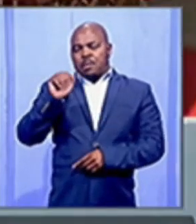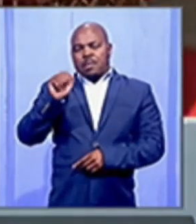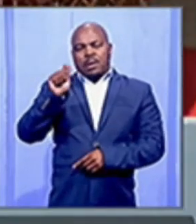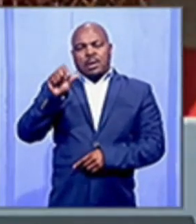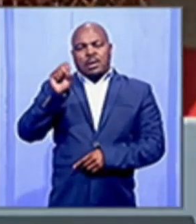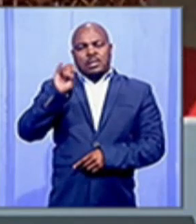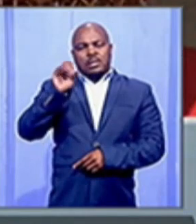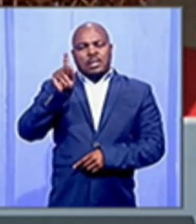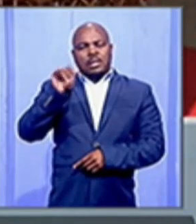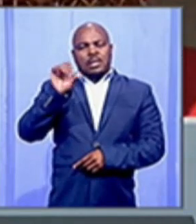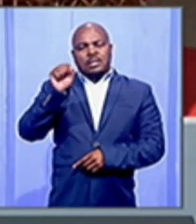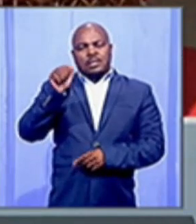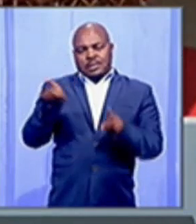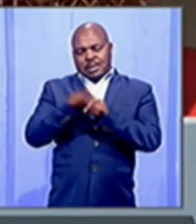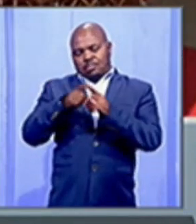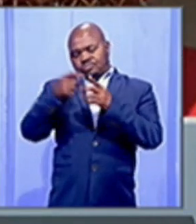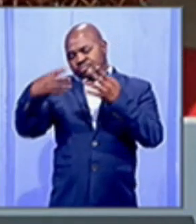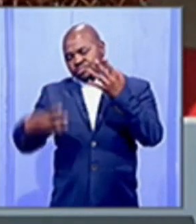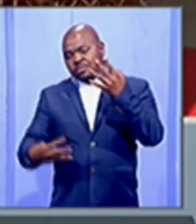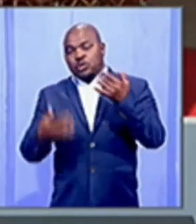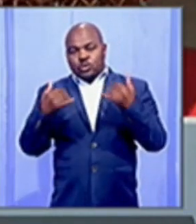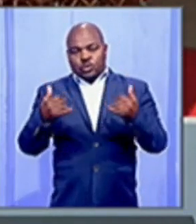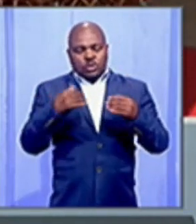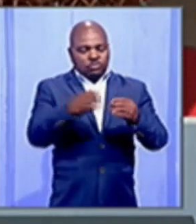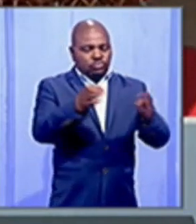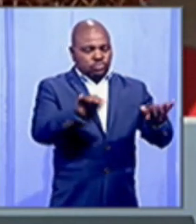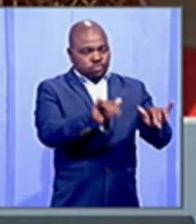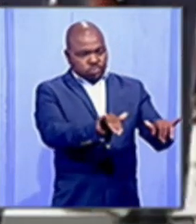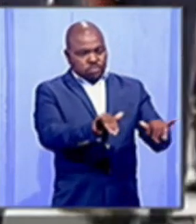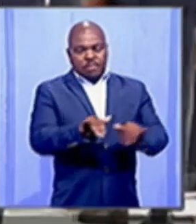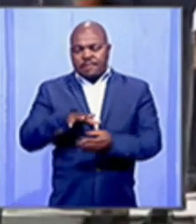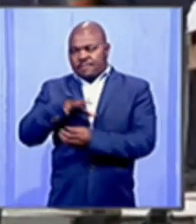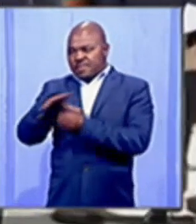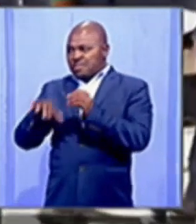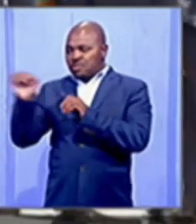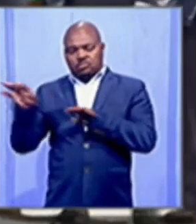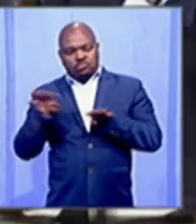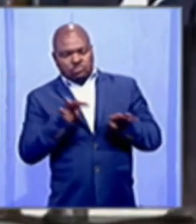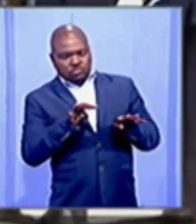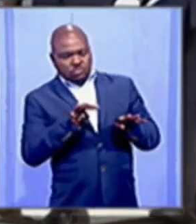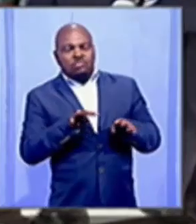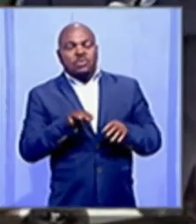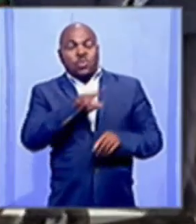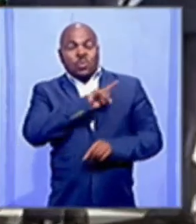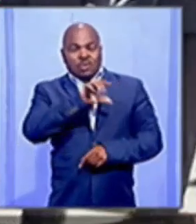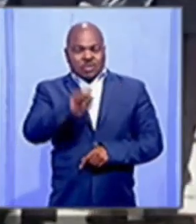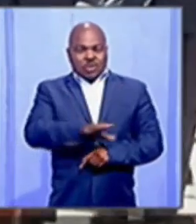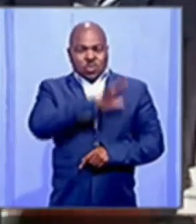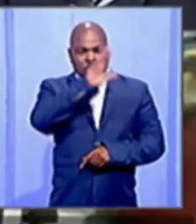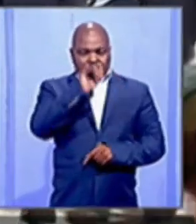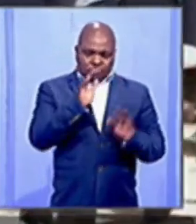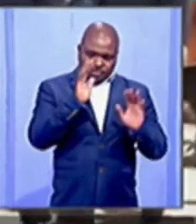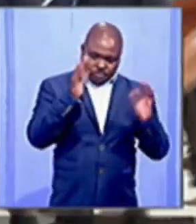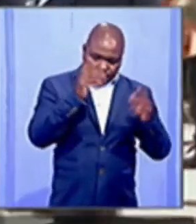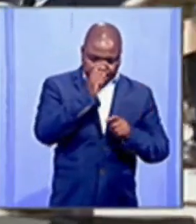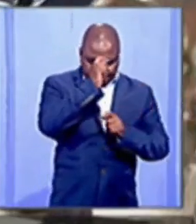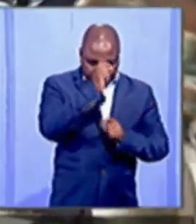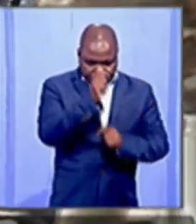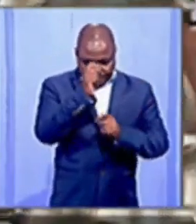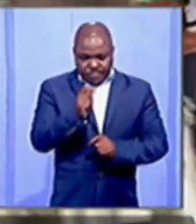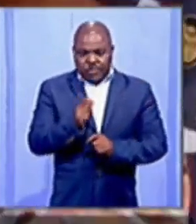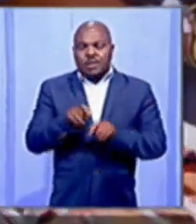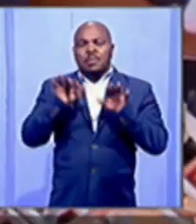bangwe a tlhotse a beilwe fa pele ga batlotlegile baratiwa ba bone jaaka naga e ne tlotlomatsa balwela kgololosego ba ba